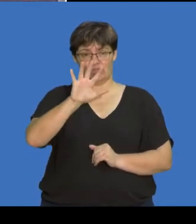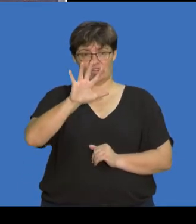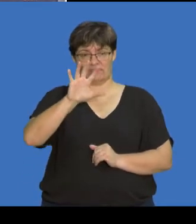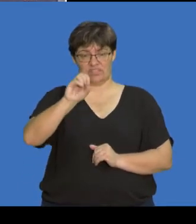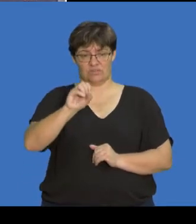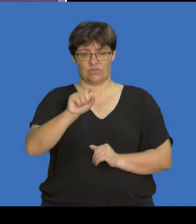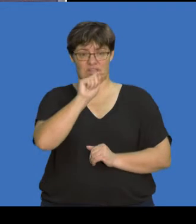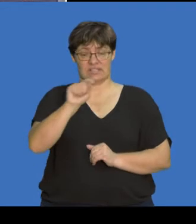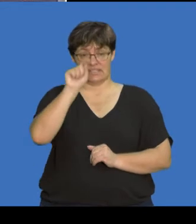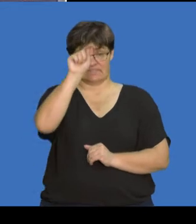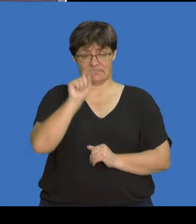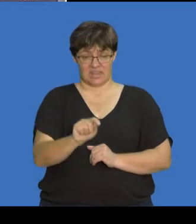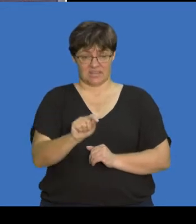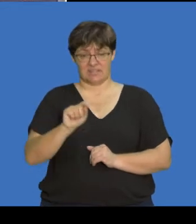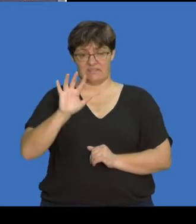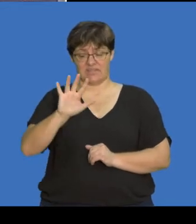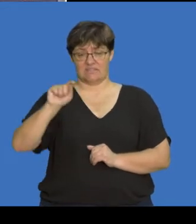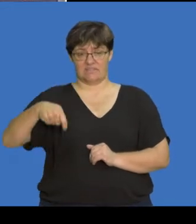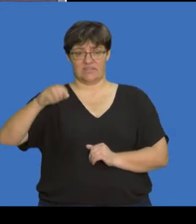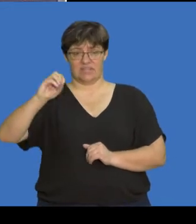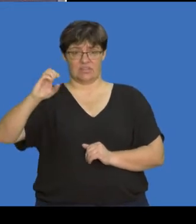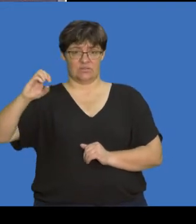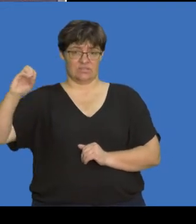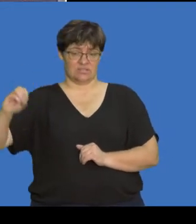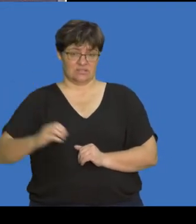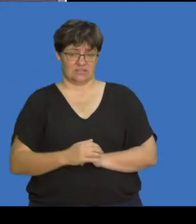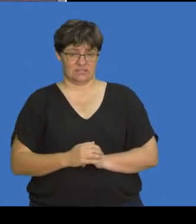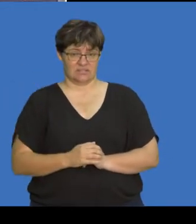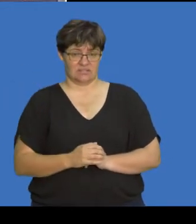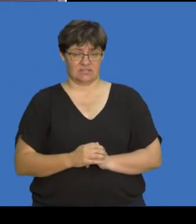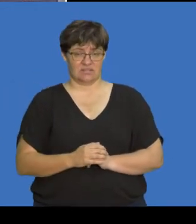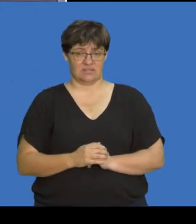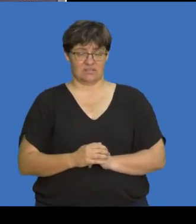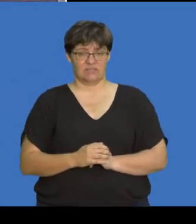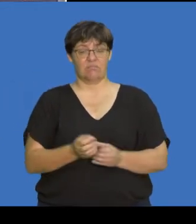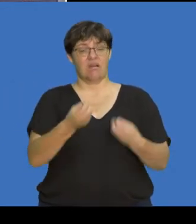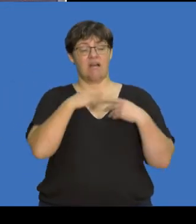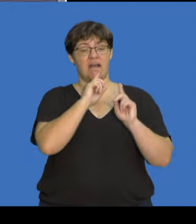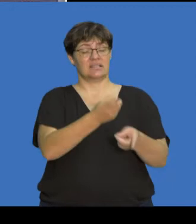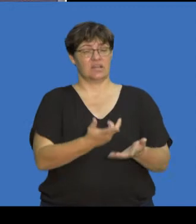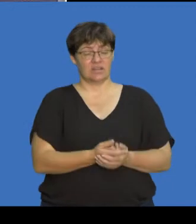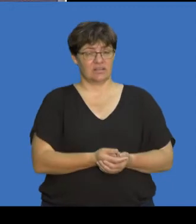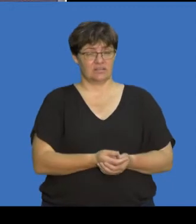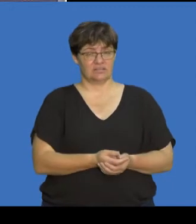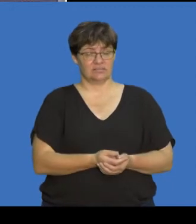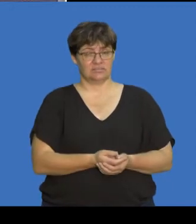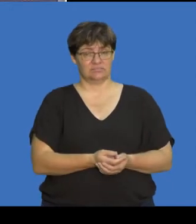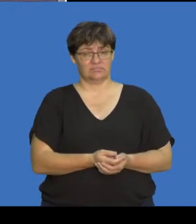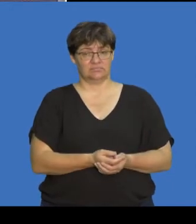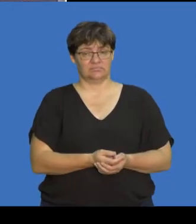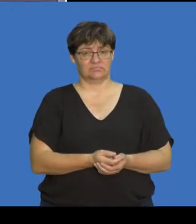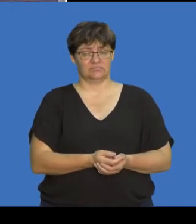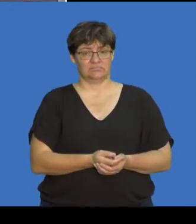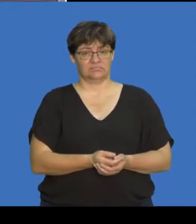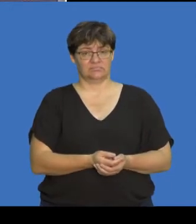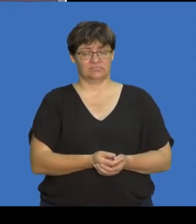276,250 divided by 5,000, and this will then give me my value